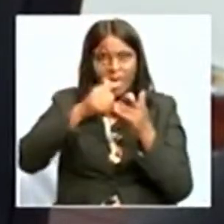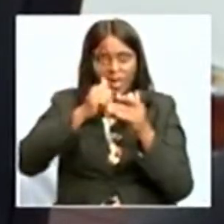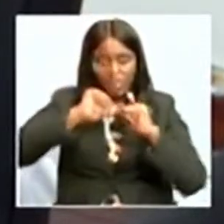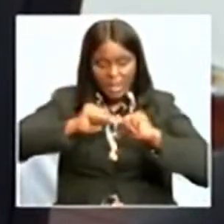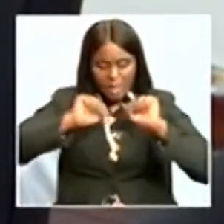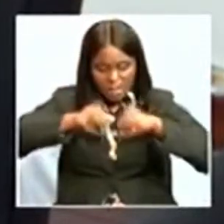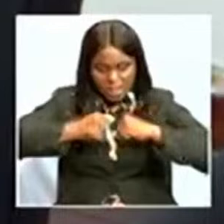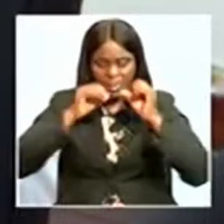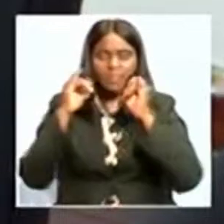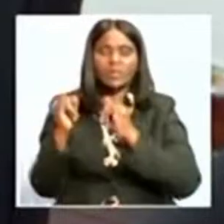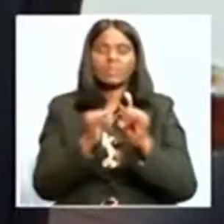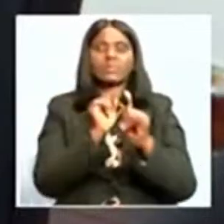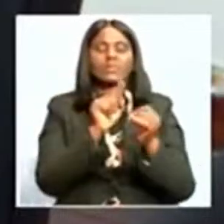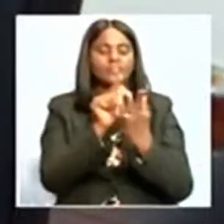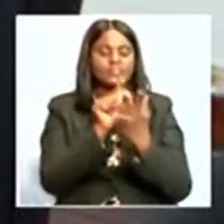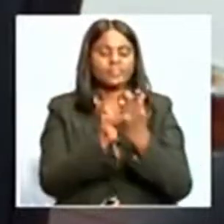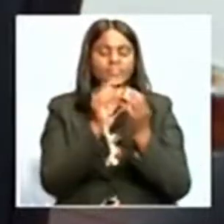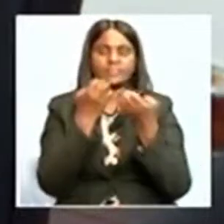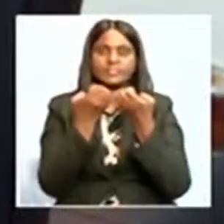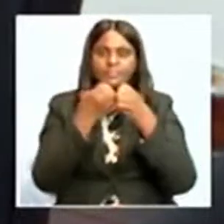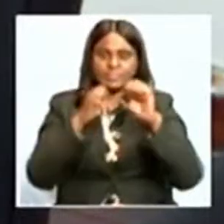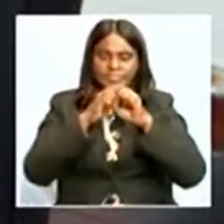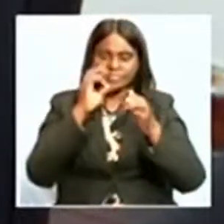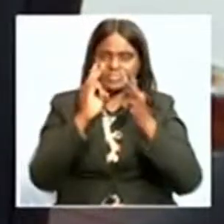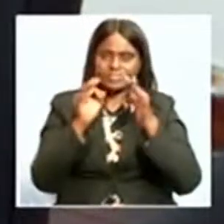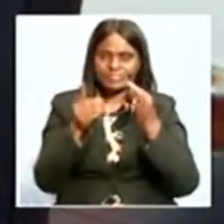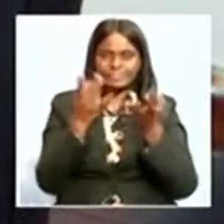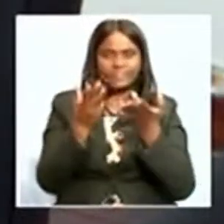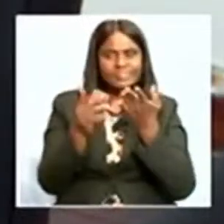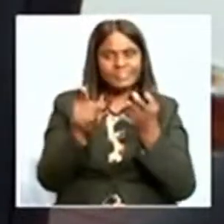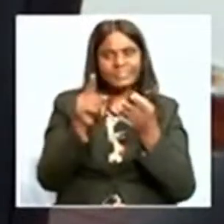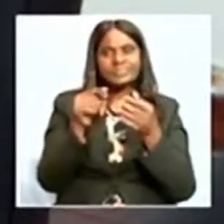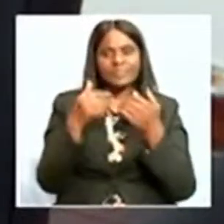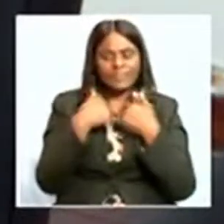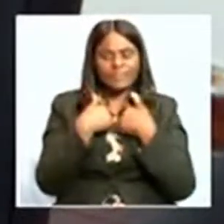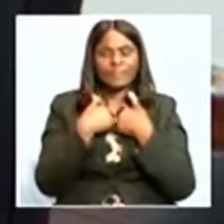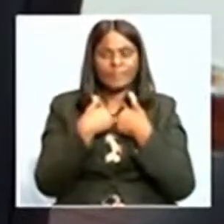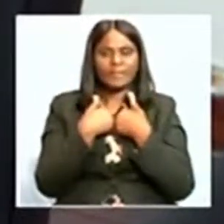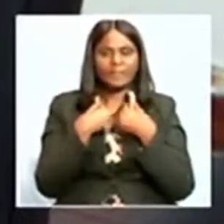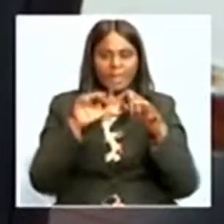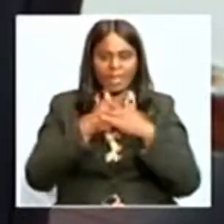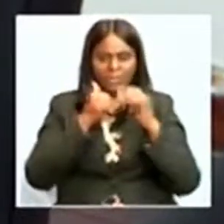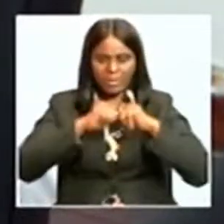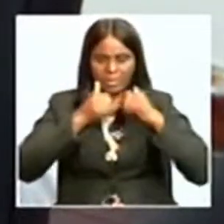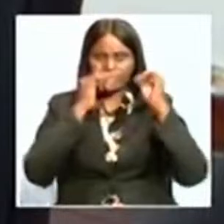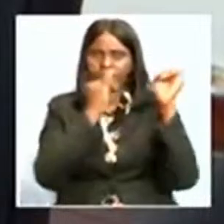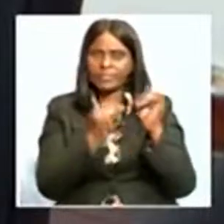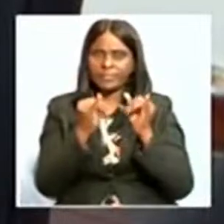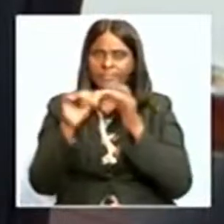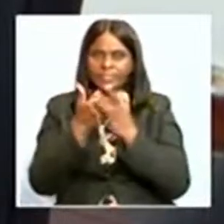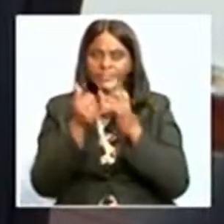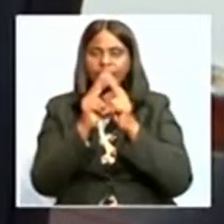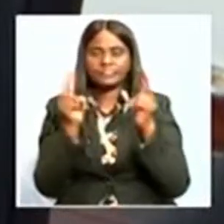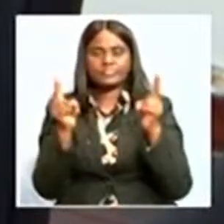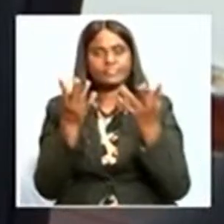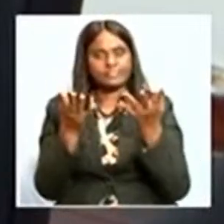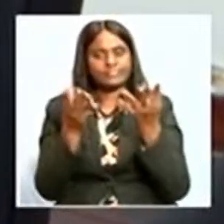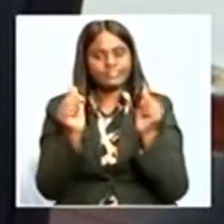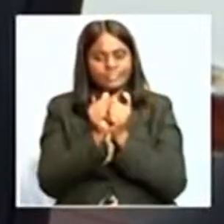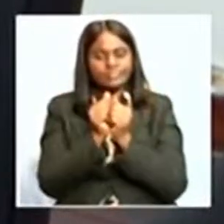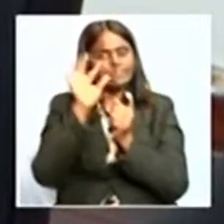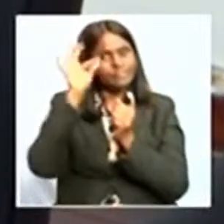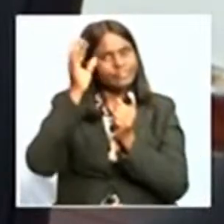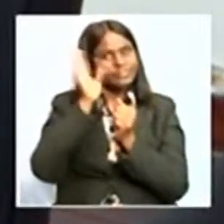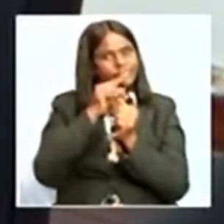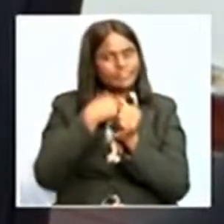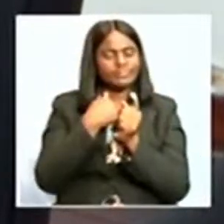we implement this law, even if, or let's say if it was considered, how can we implement it? So we've taken note